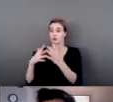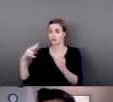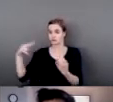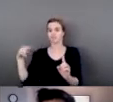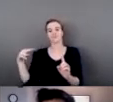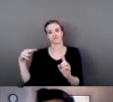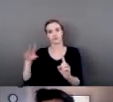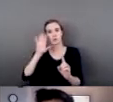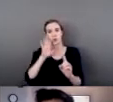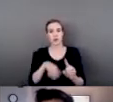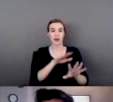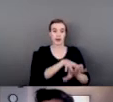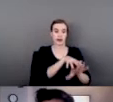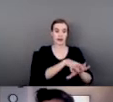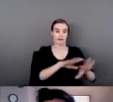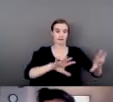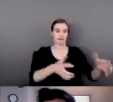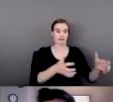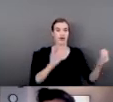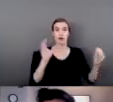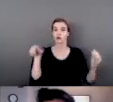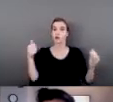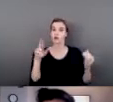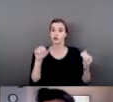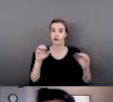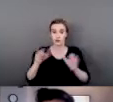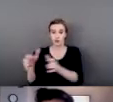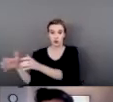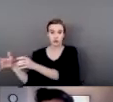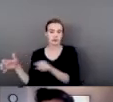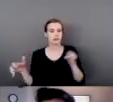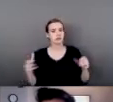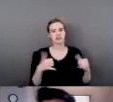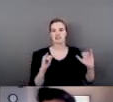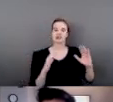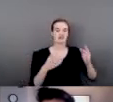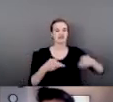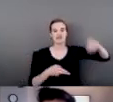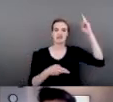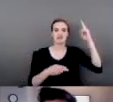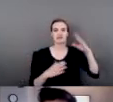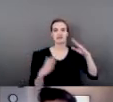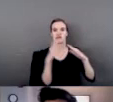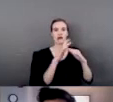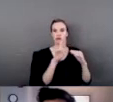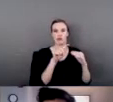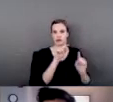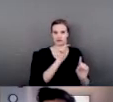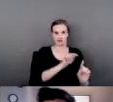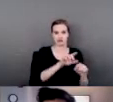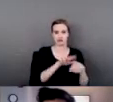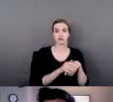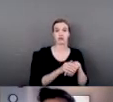that Natives are still have the highest rates. So here you can see, you know, per 1,000 women, Natives